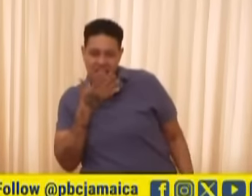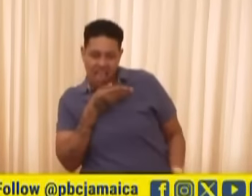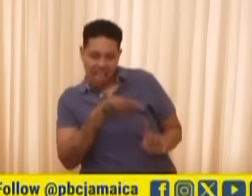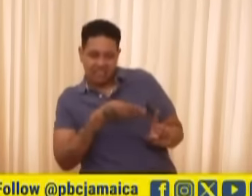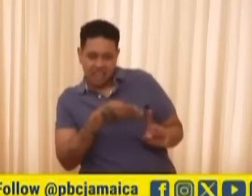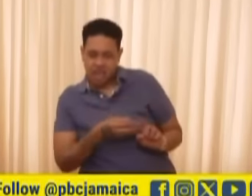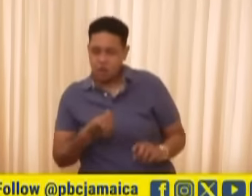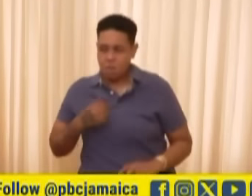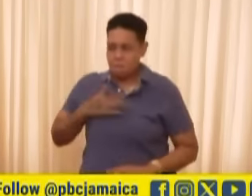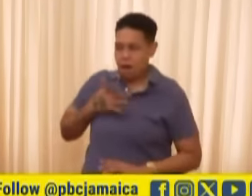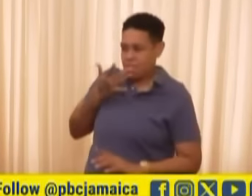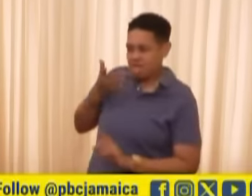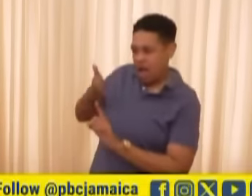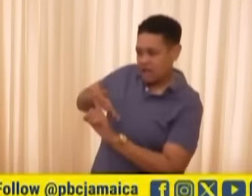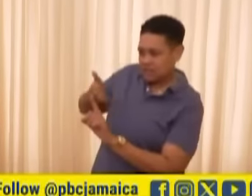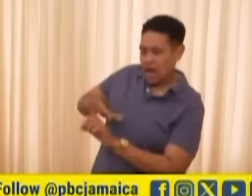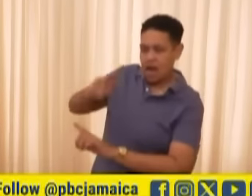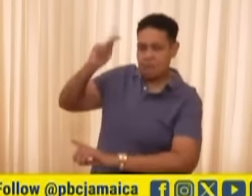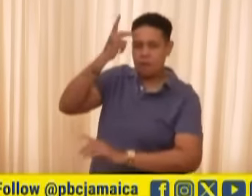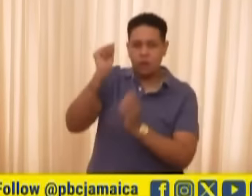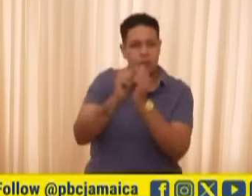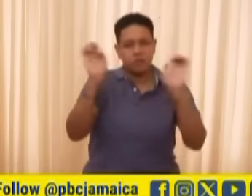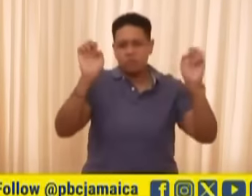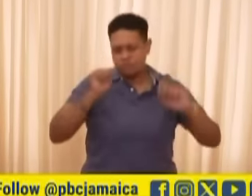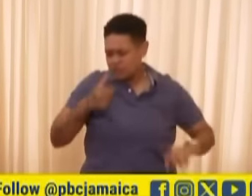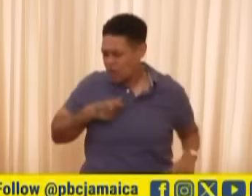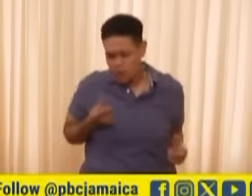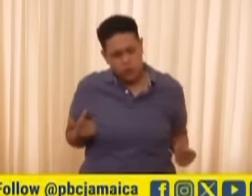with emergency.